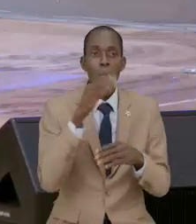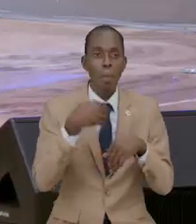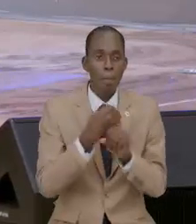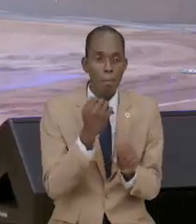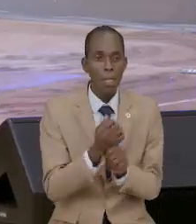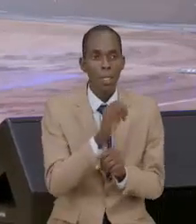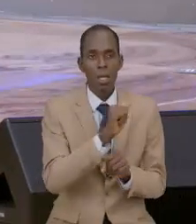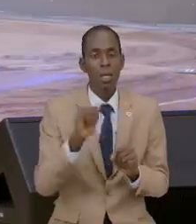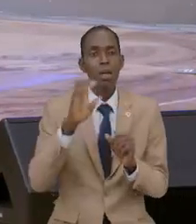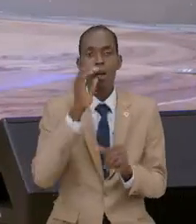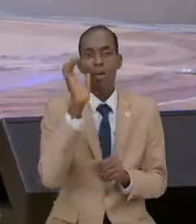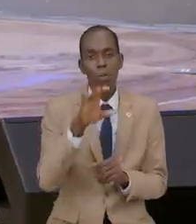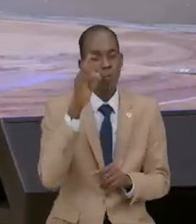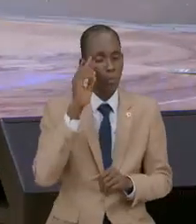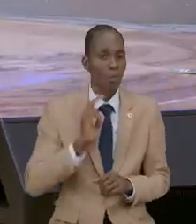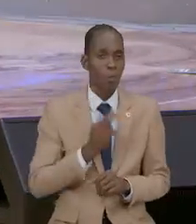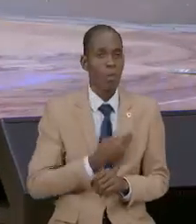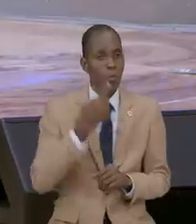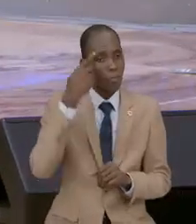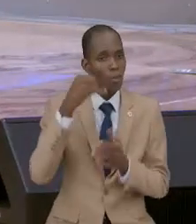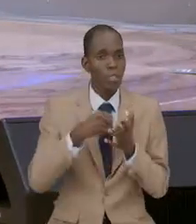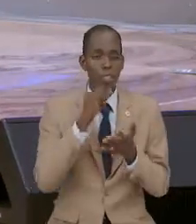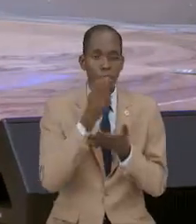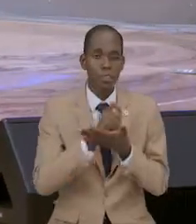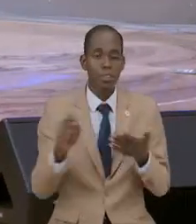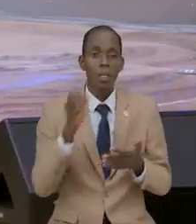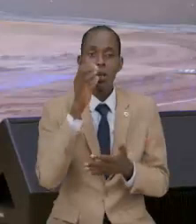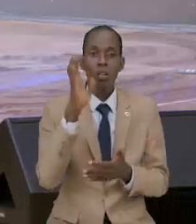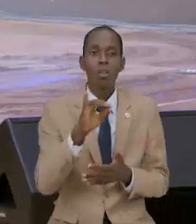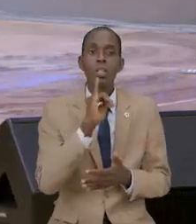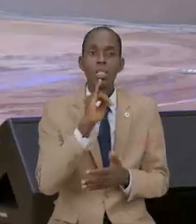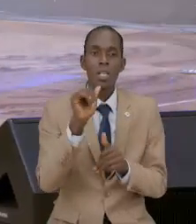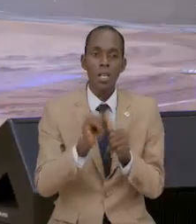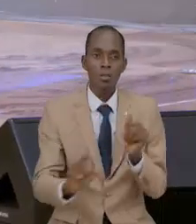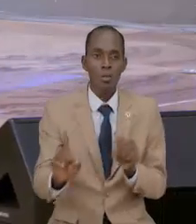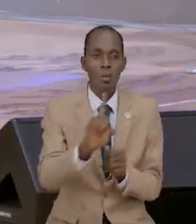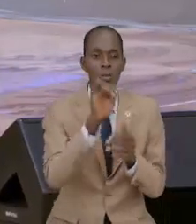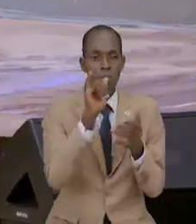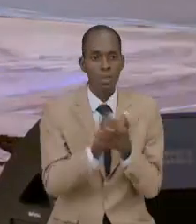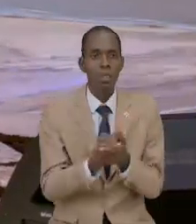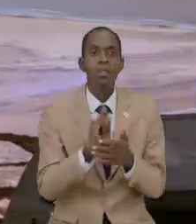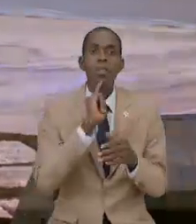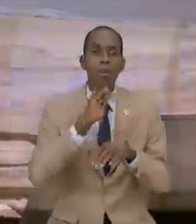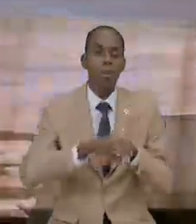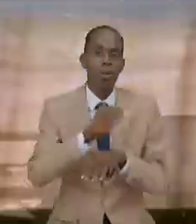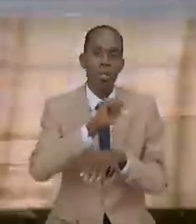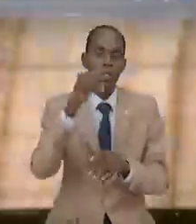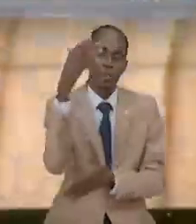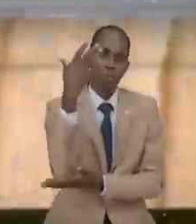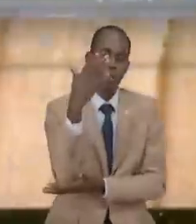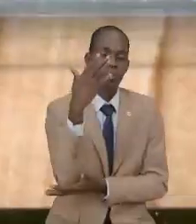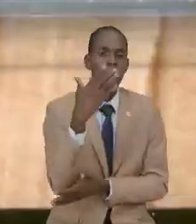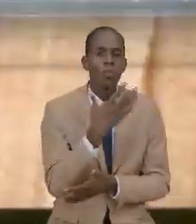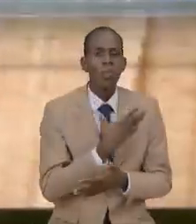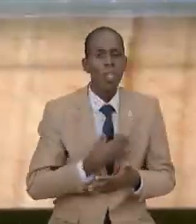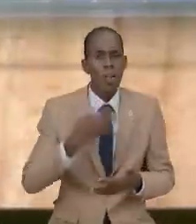for us. For it is written, cursed is everyone that hangeth on a tree. And what